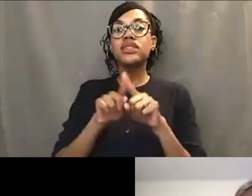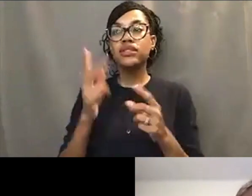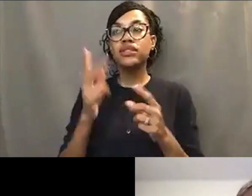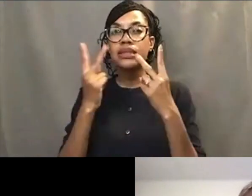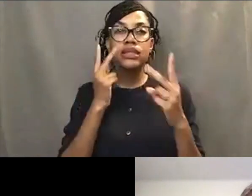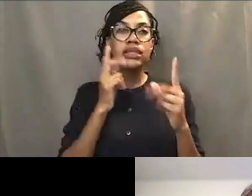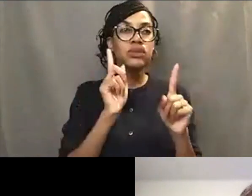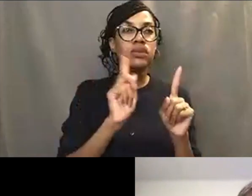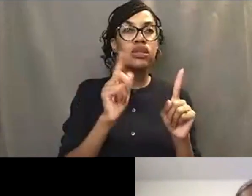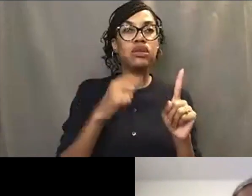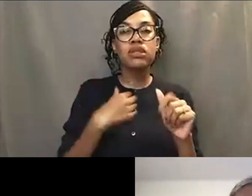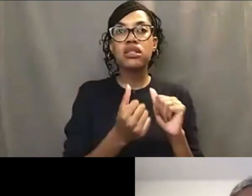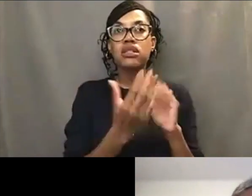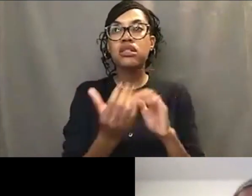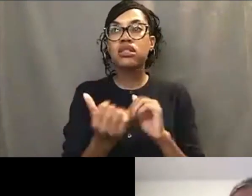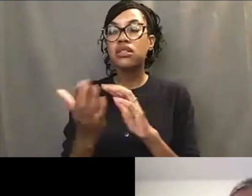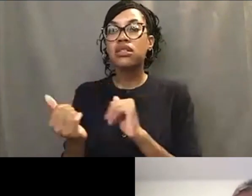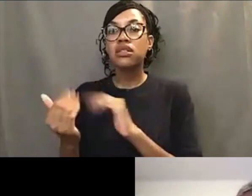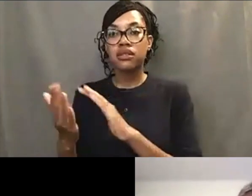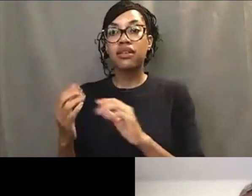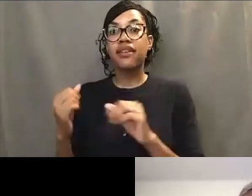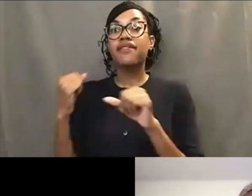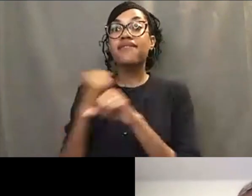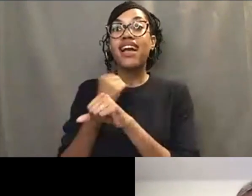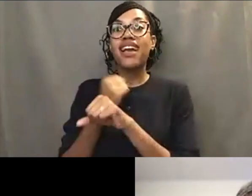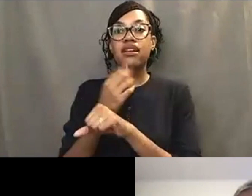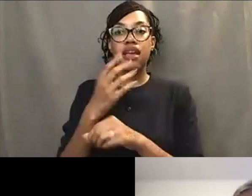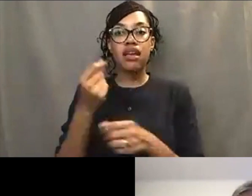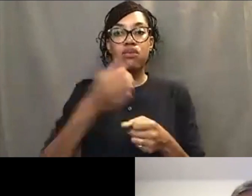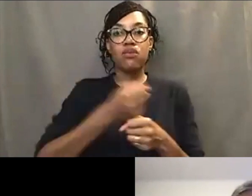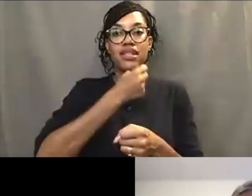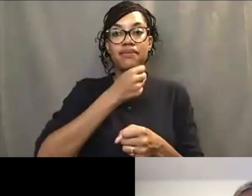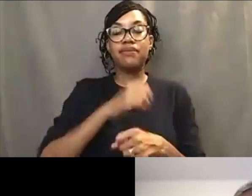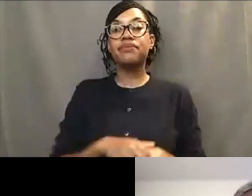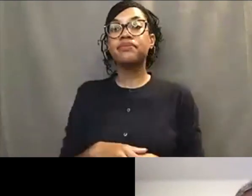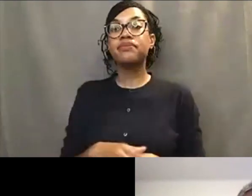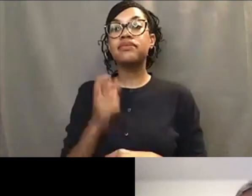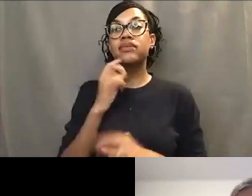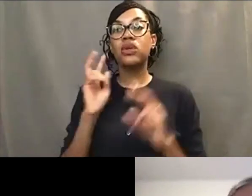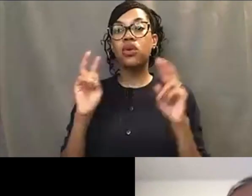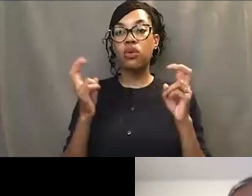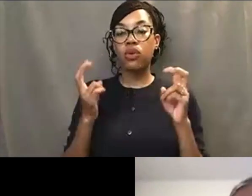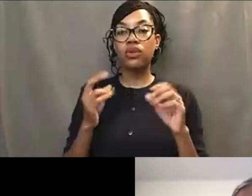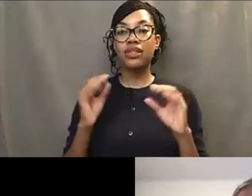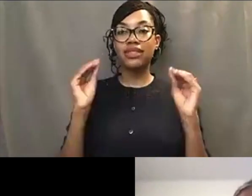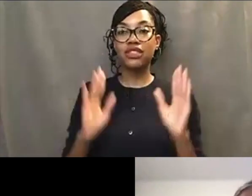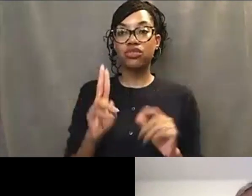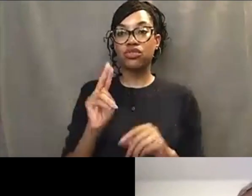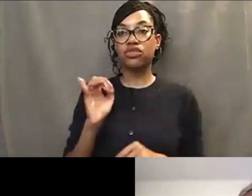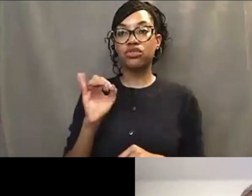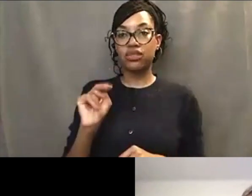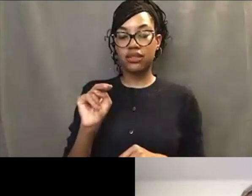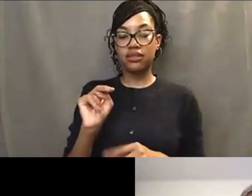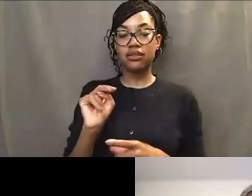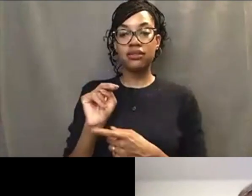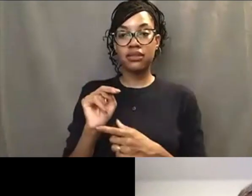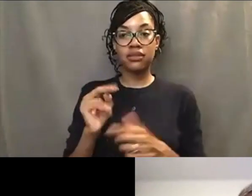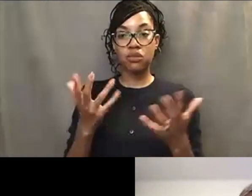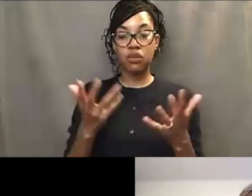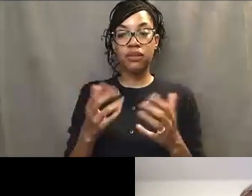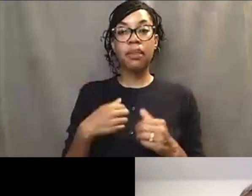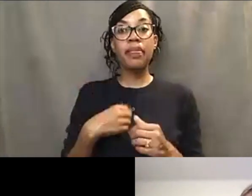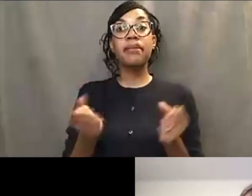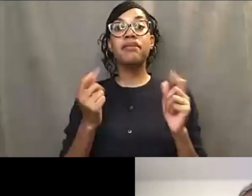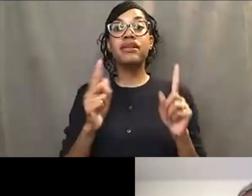win. So to quote Teachers Union and Social Justice, in many unions, sometimes the most dramatic changes